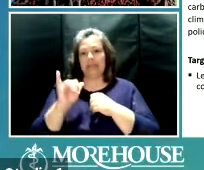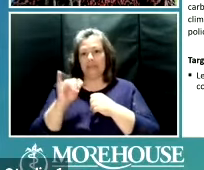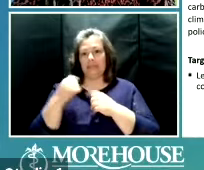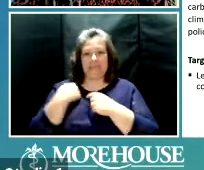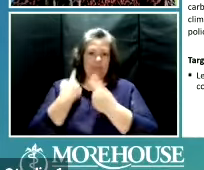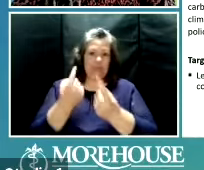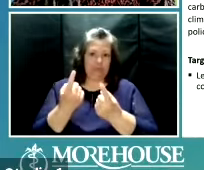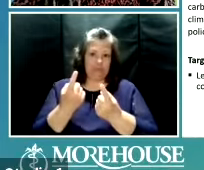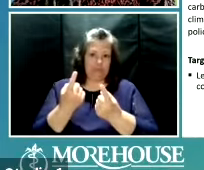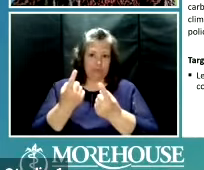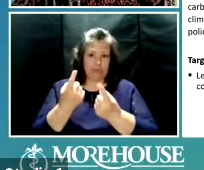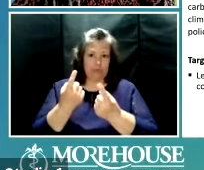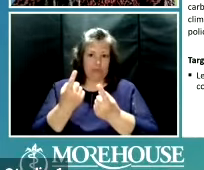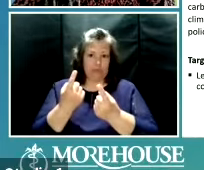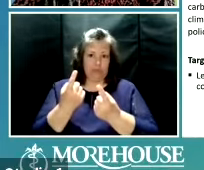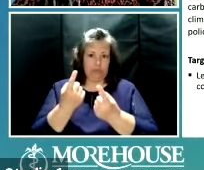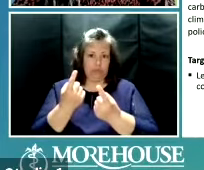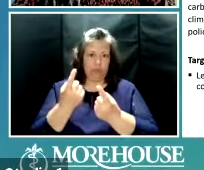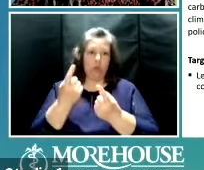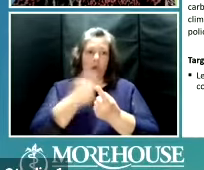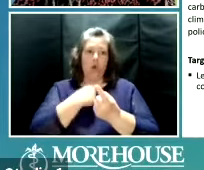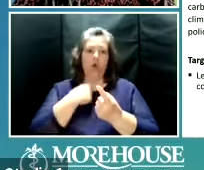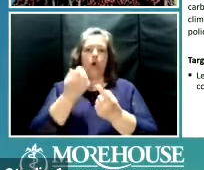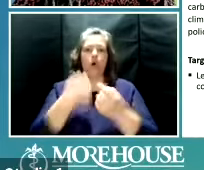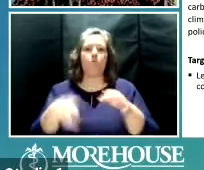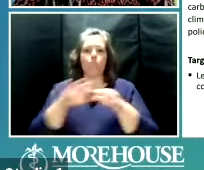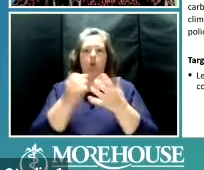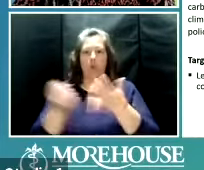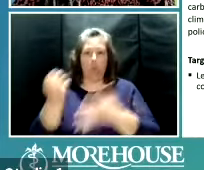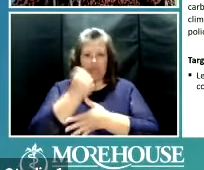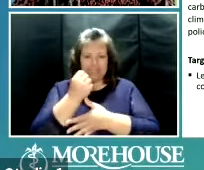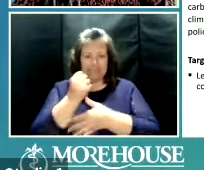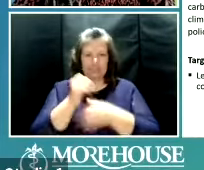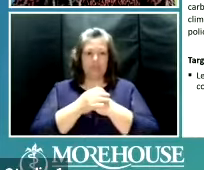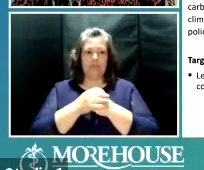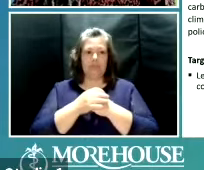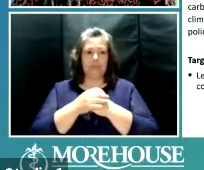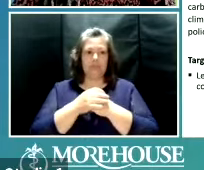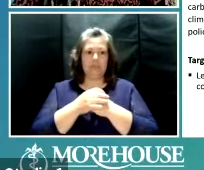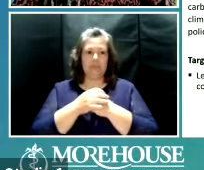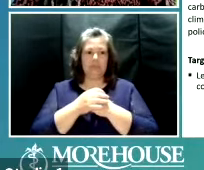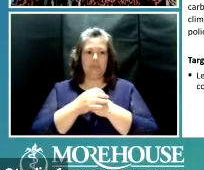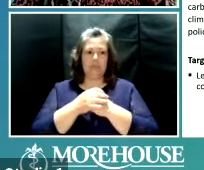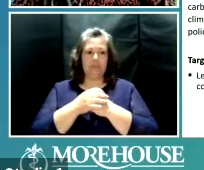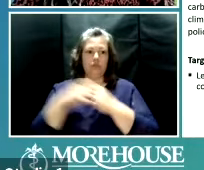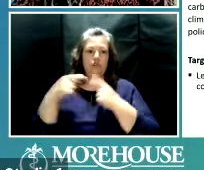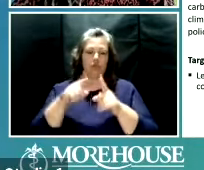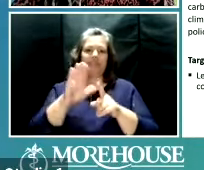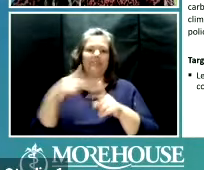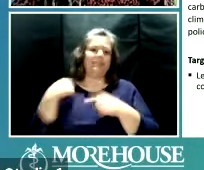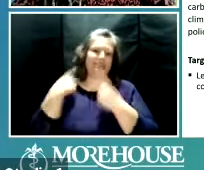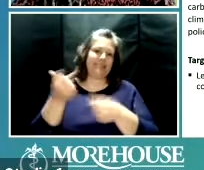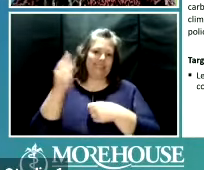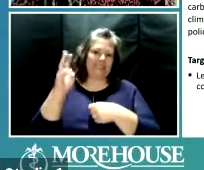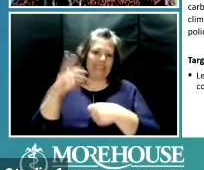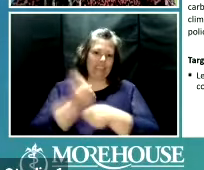has been rooted among the priorities of the Satcher Health Leadership Institute throughout its 16-year